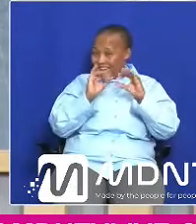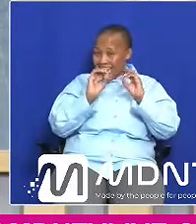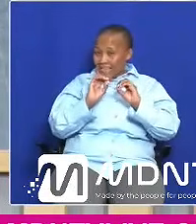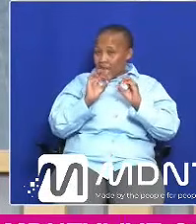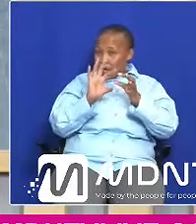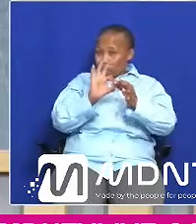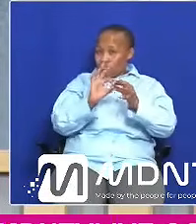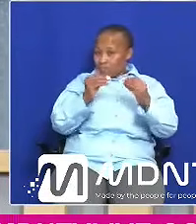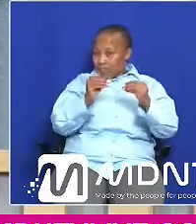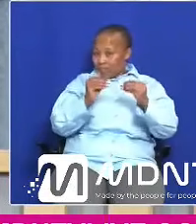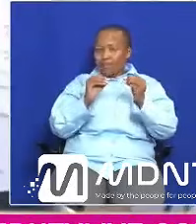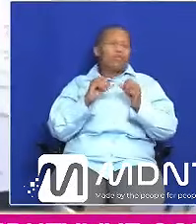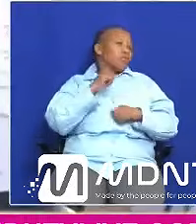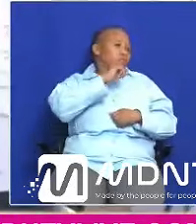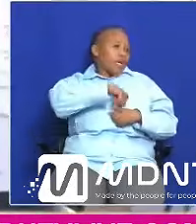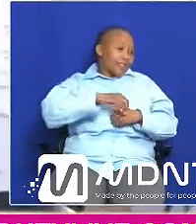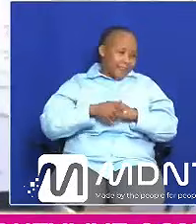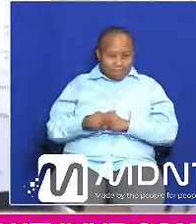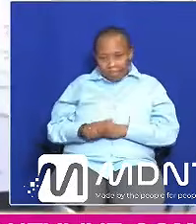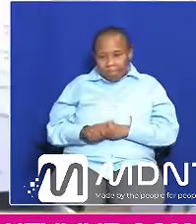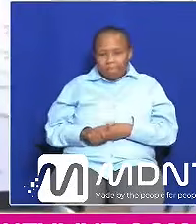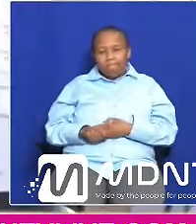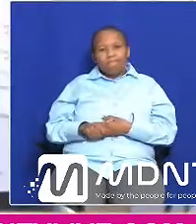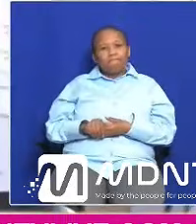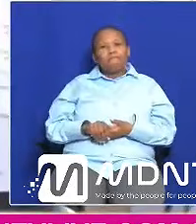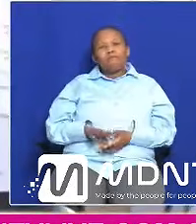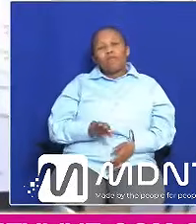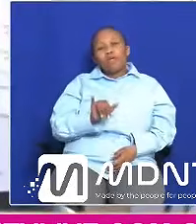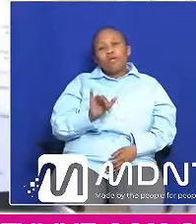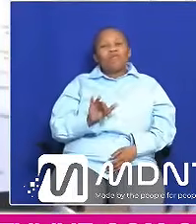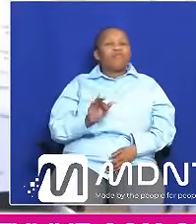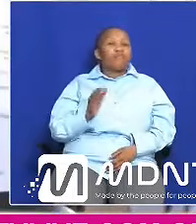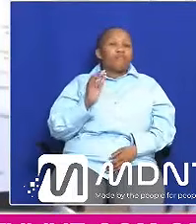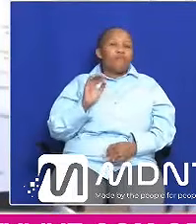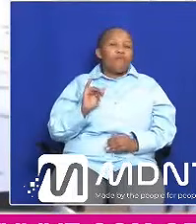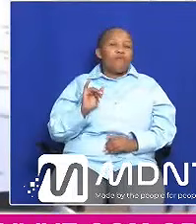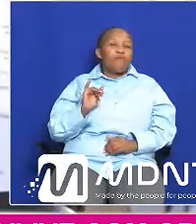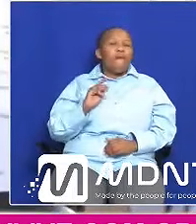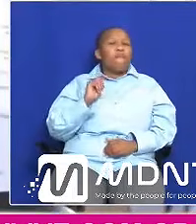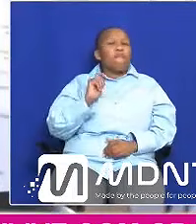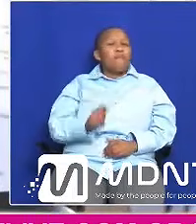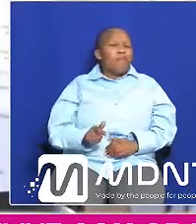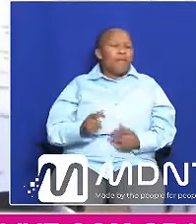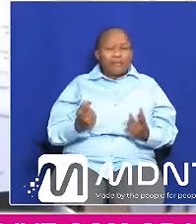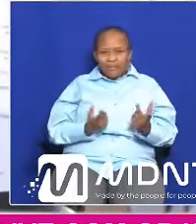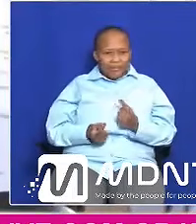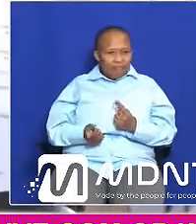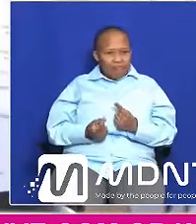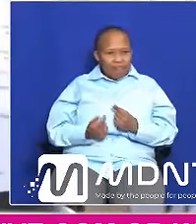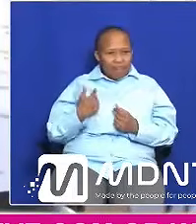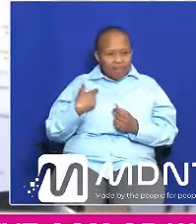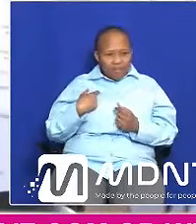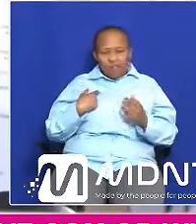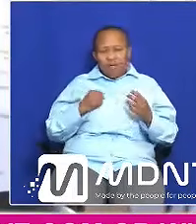if I were to then prove to you payments made, it's correct to assume then you'll have a